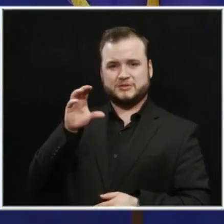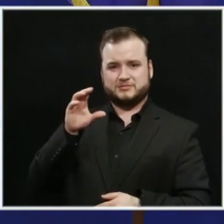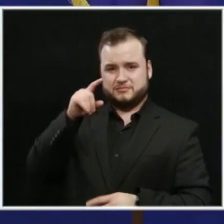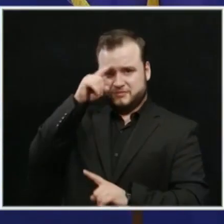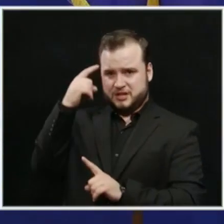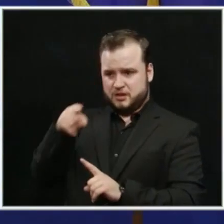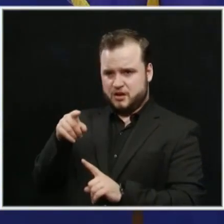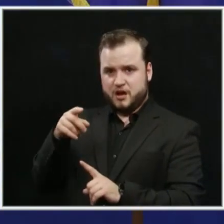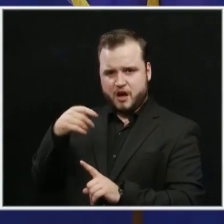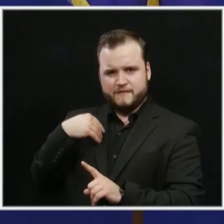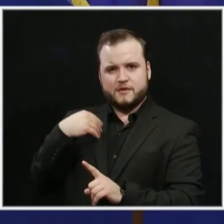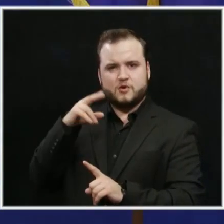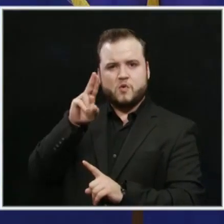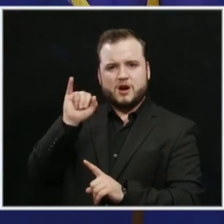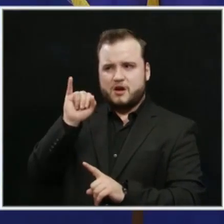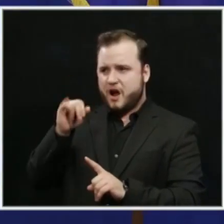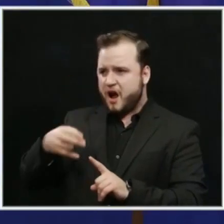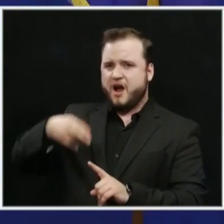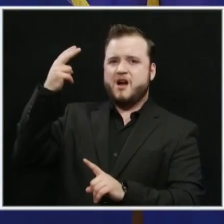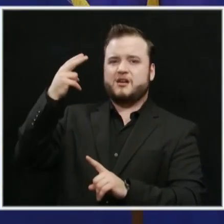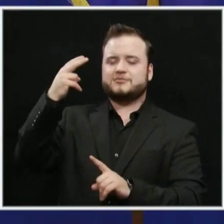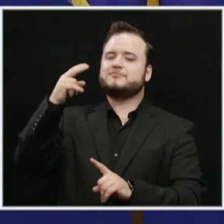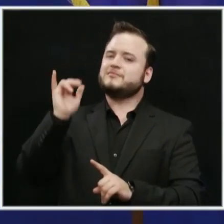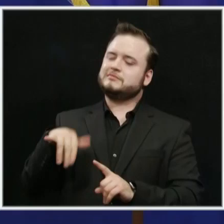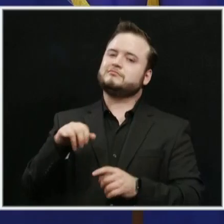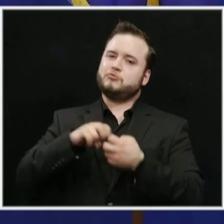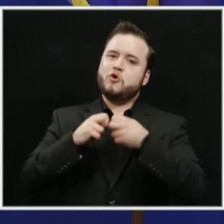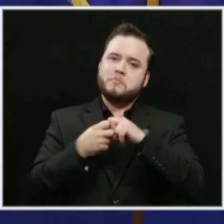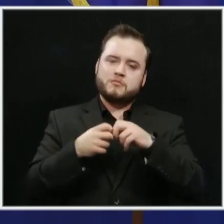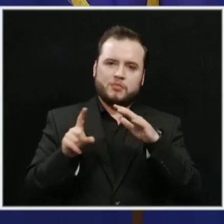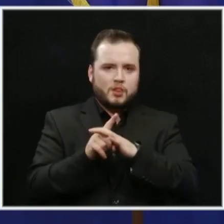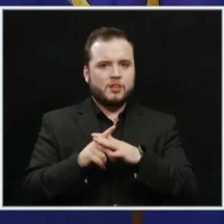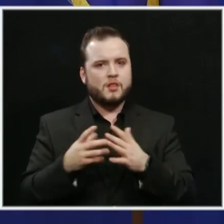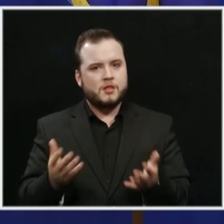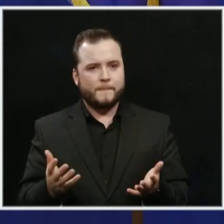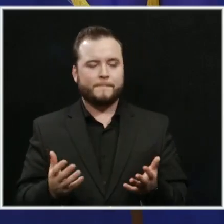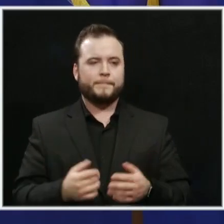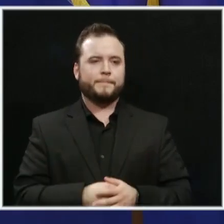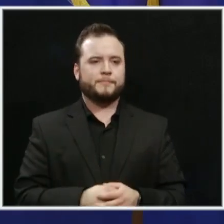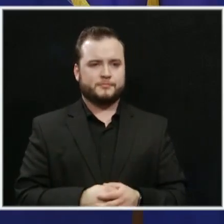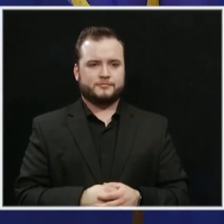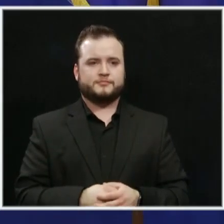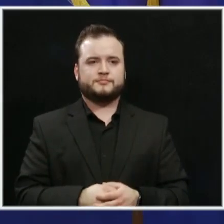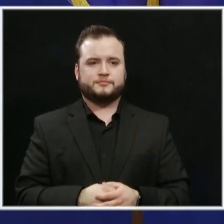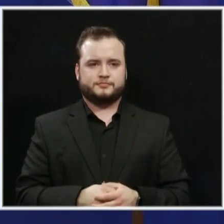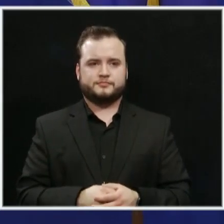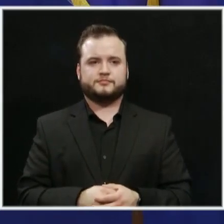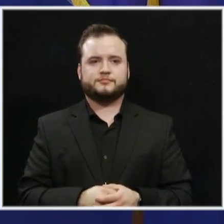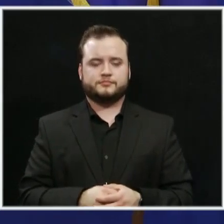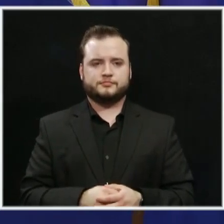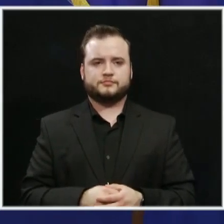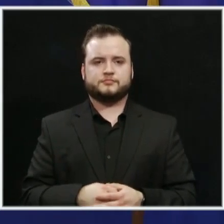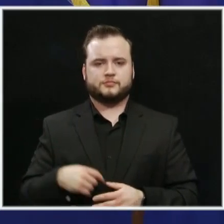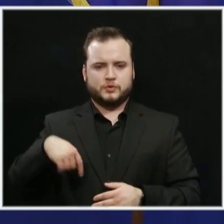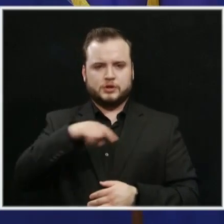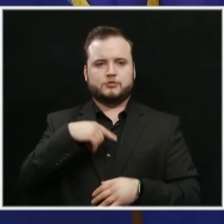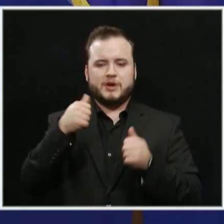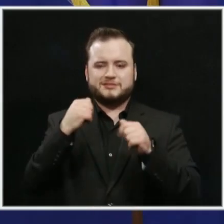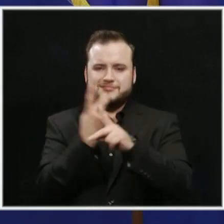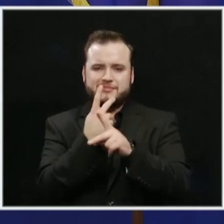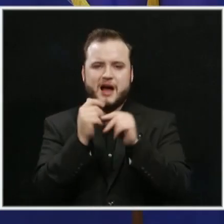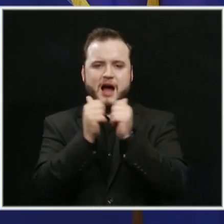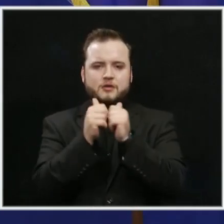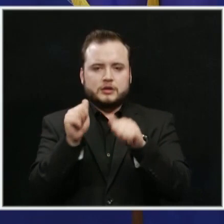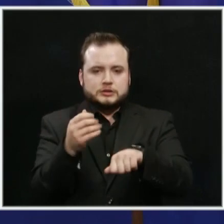So we formed a community resilience and recovery work group to ensure the needs of individuals and communities that were already experiencing health